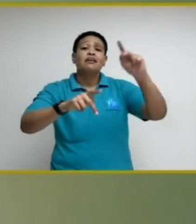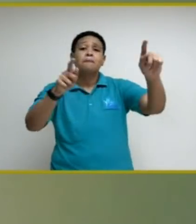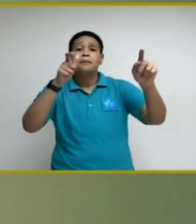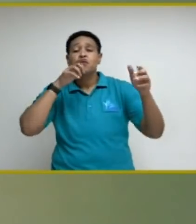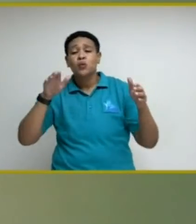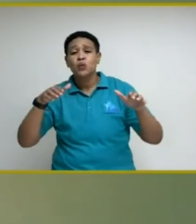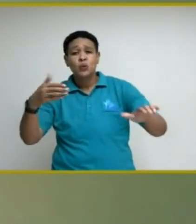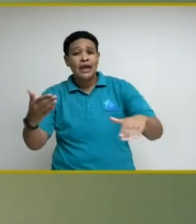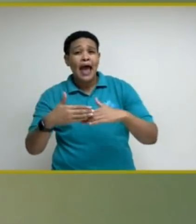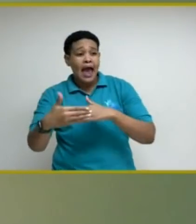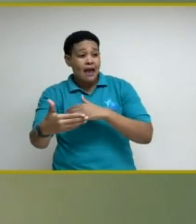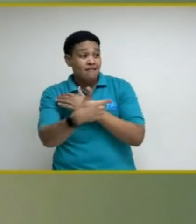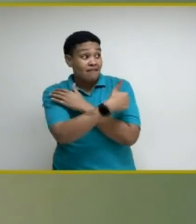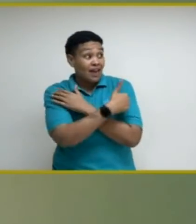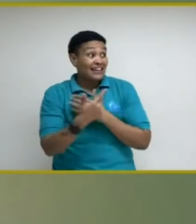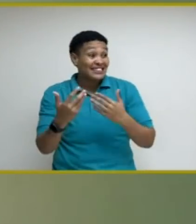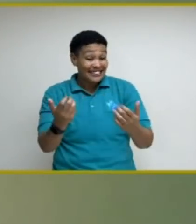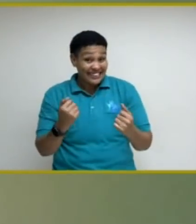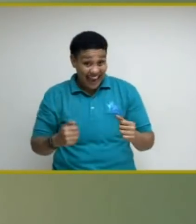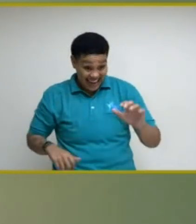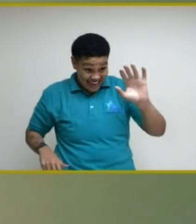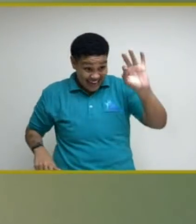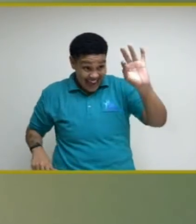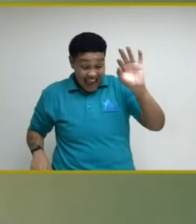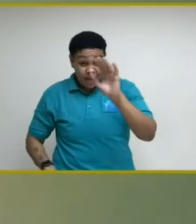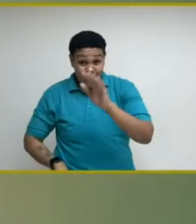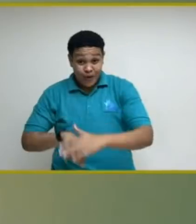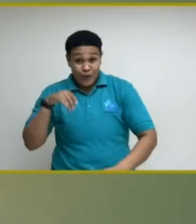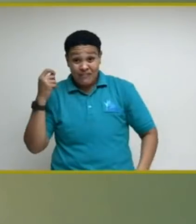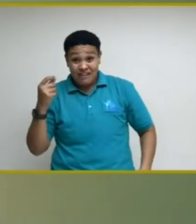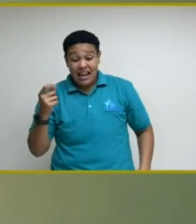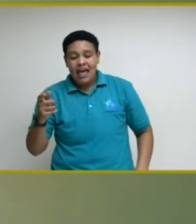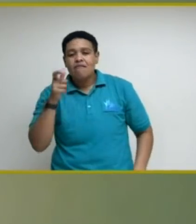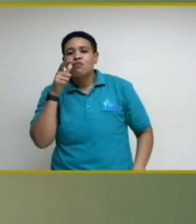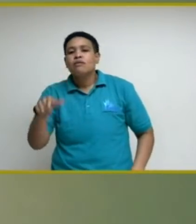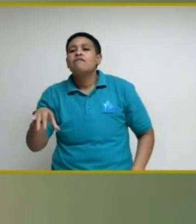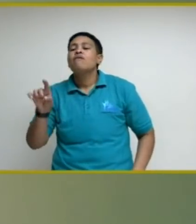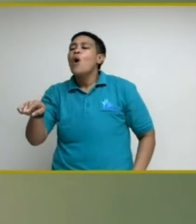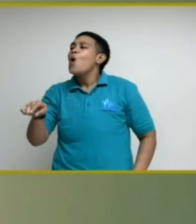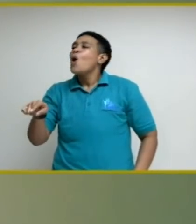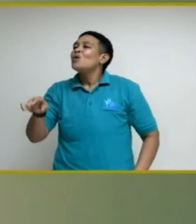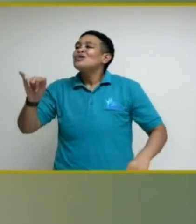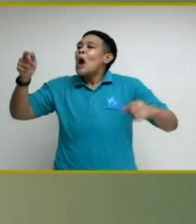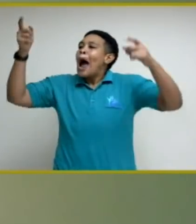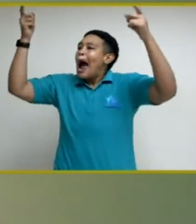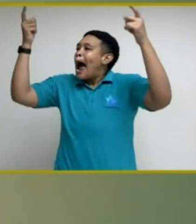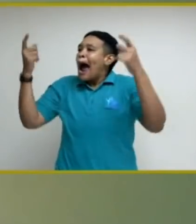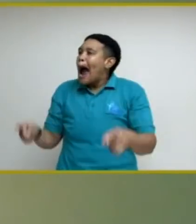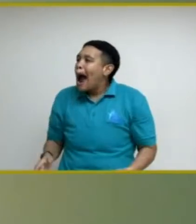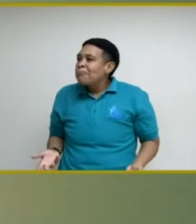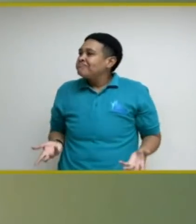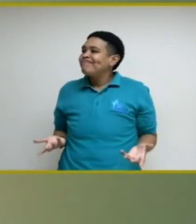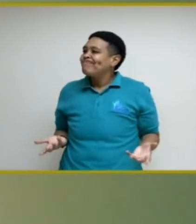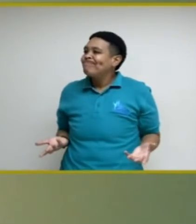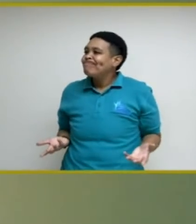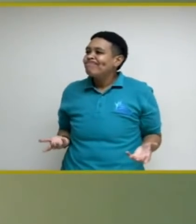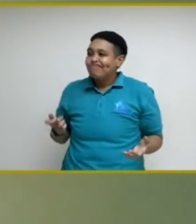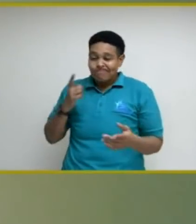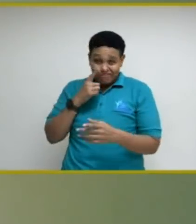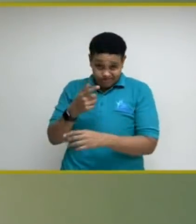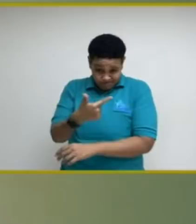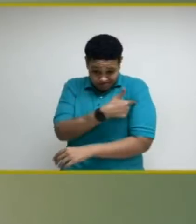the vaccine, 9 of which we have found to be coincidental based on our